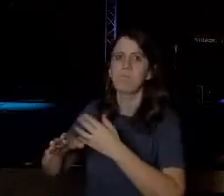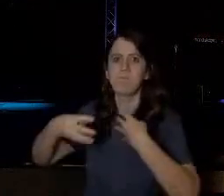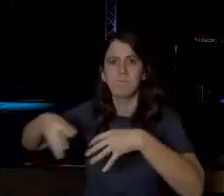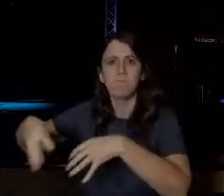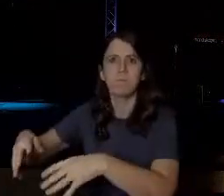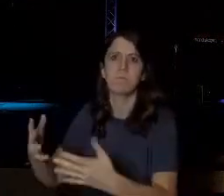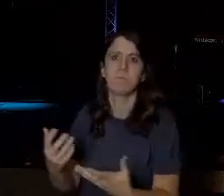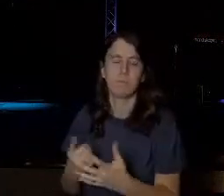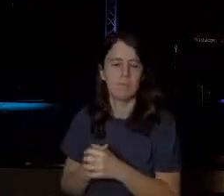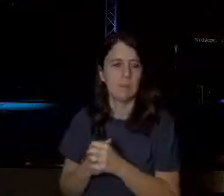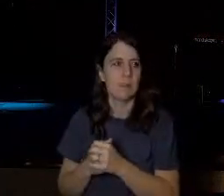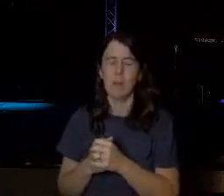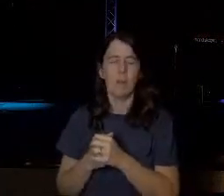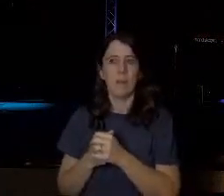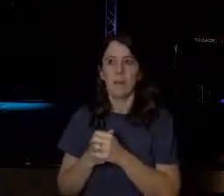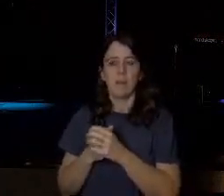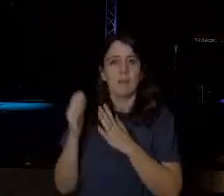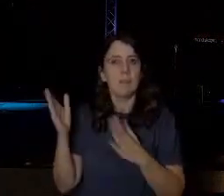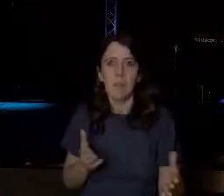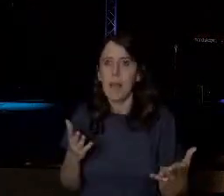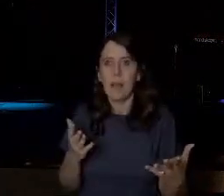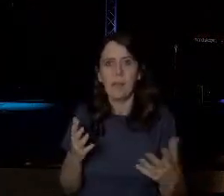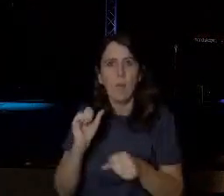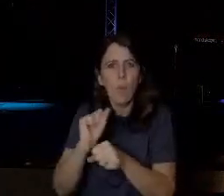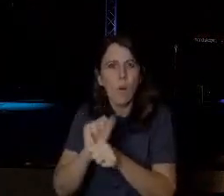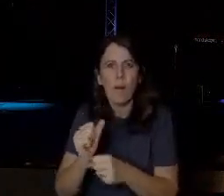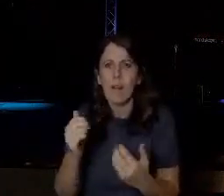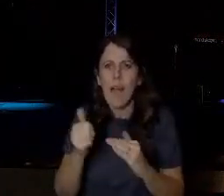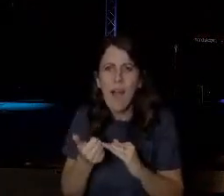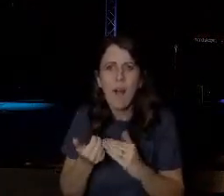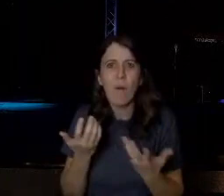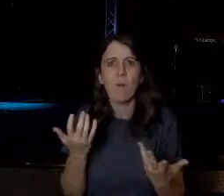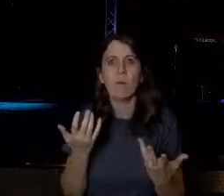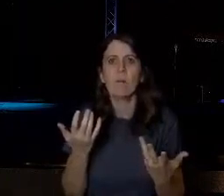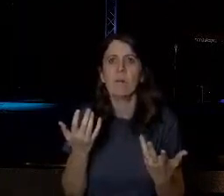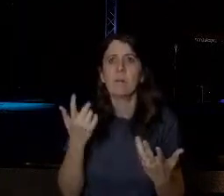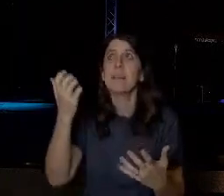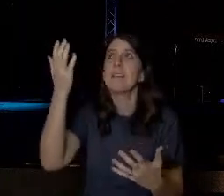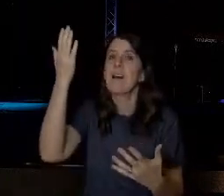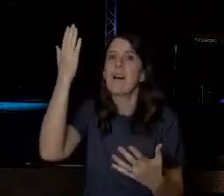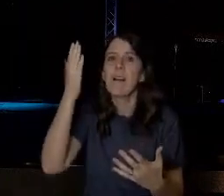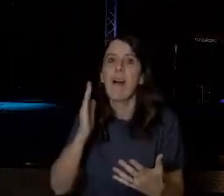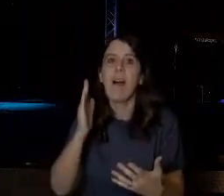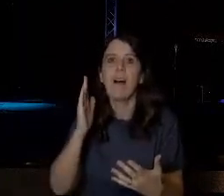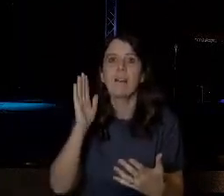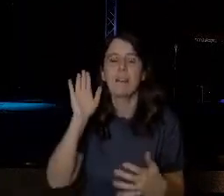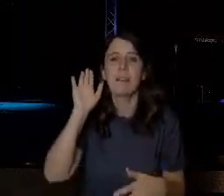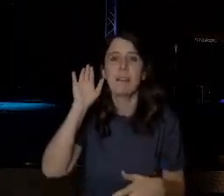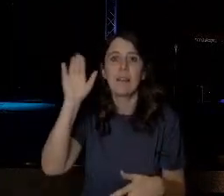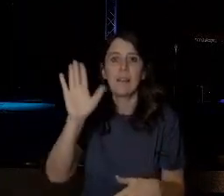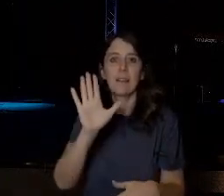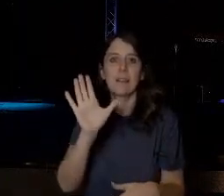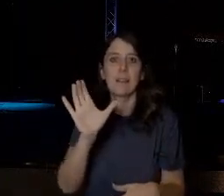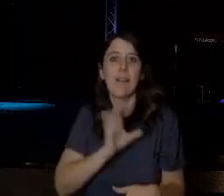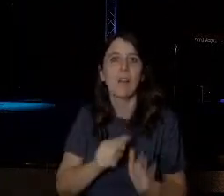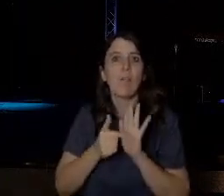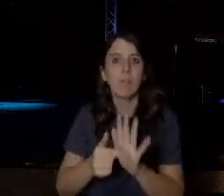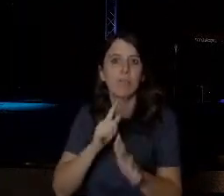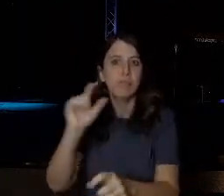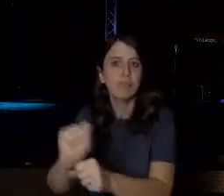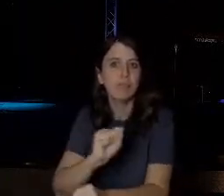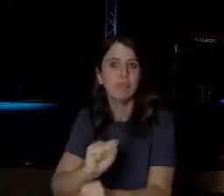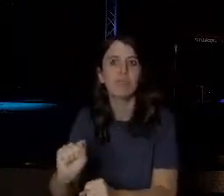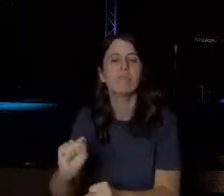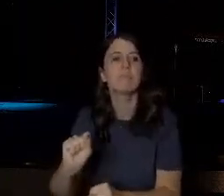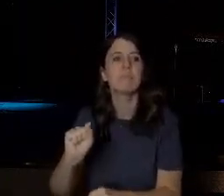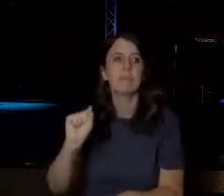work? This plan works because God is who he says he is and he'll do what he says he will do. The plan